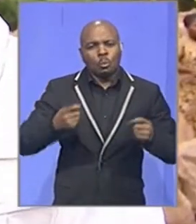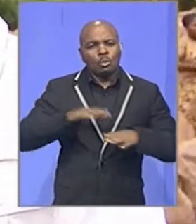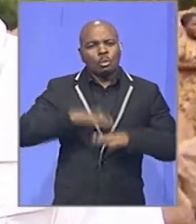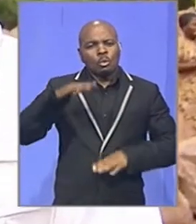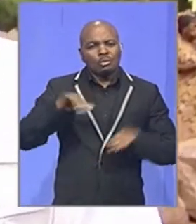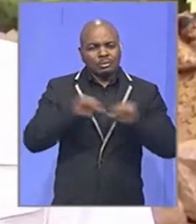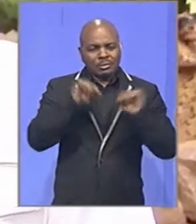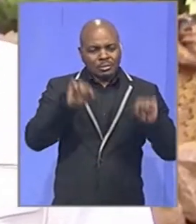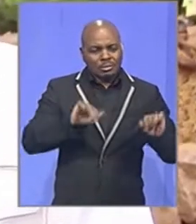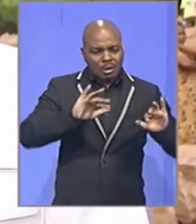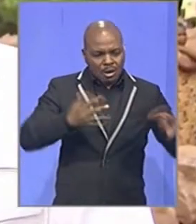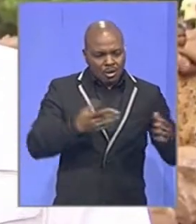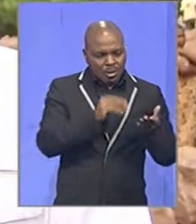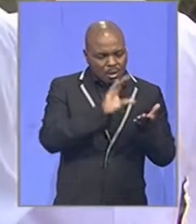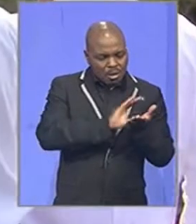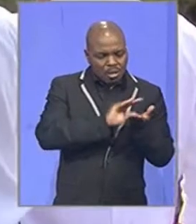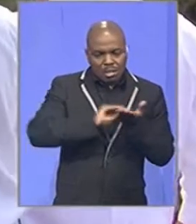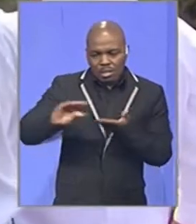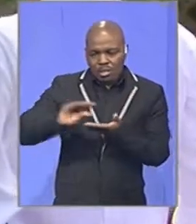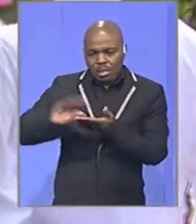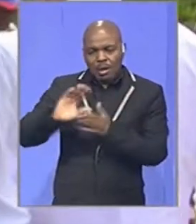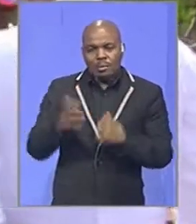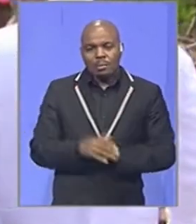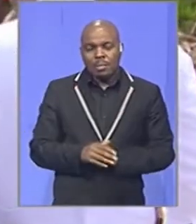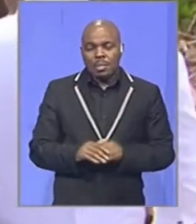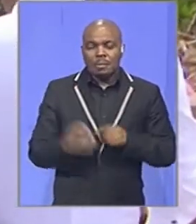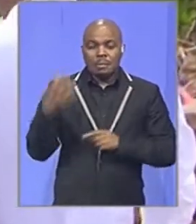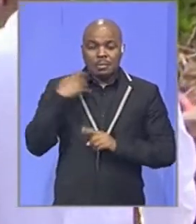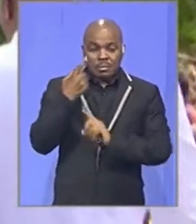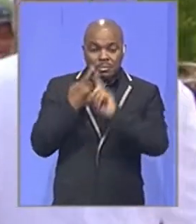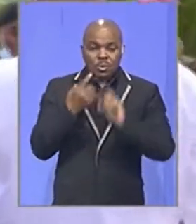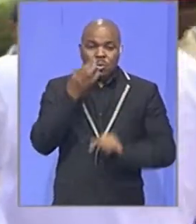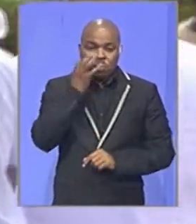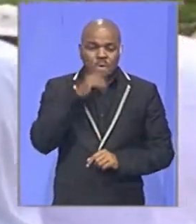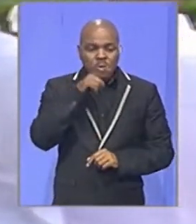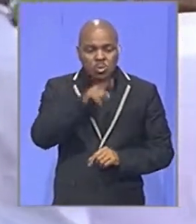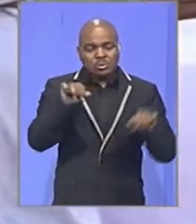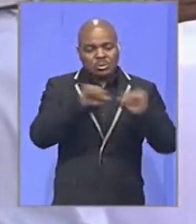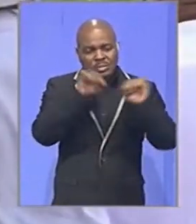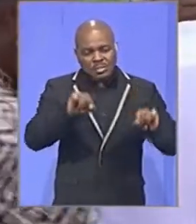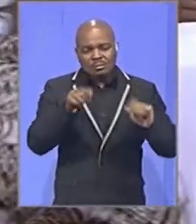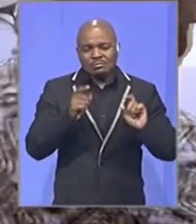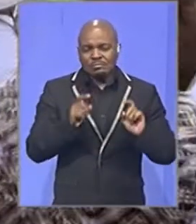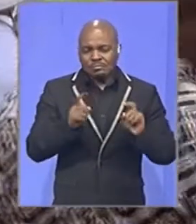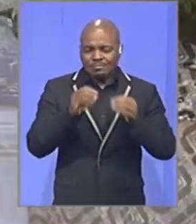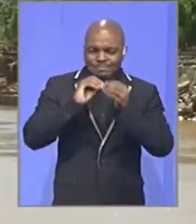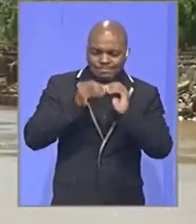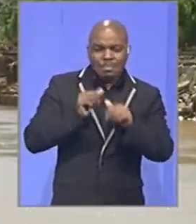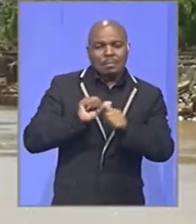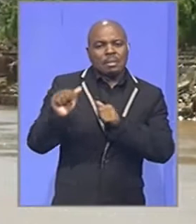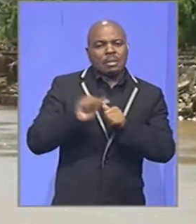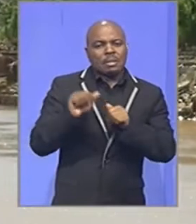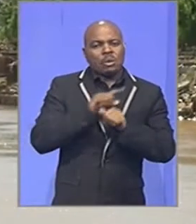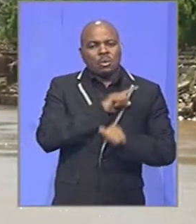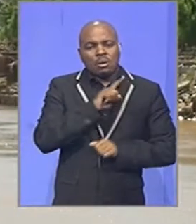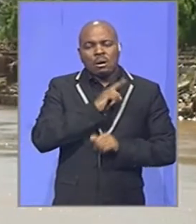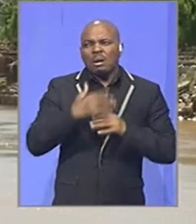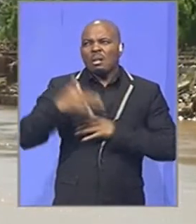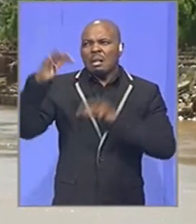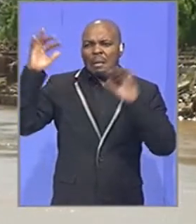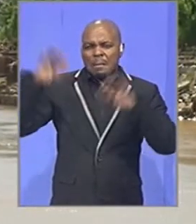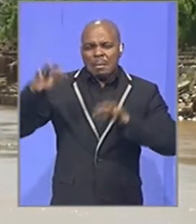the system of dispersing funds. Mchunu o re metheokgoparara e swanetše go agiwa ka tsela e kaone yeo e ka se